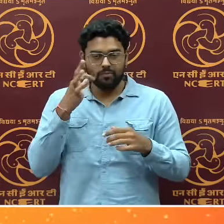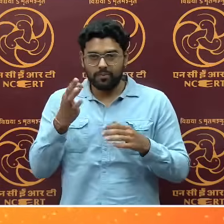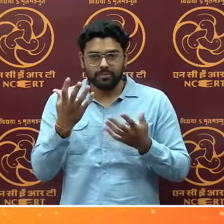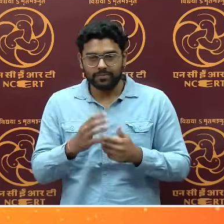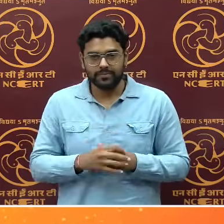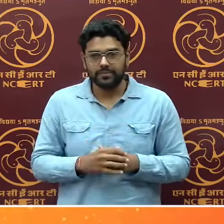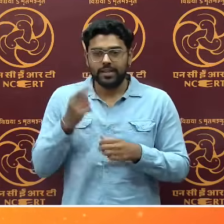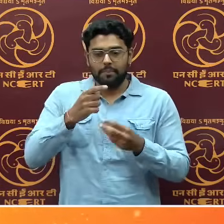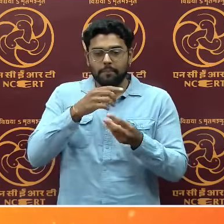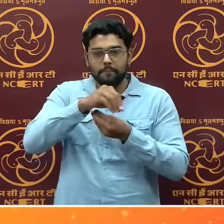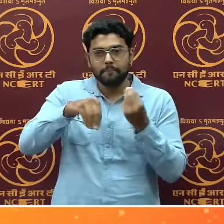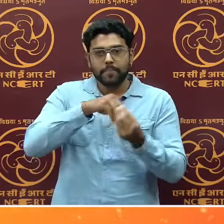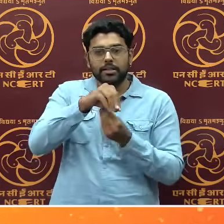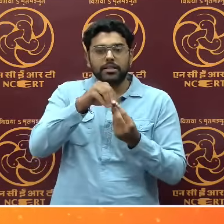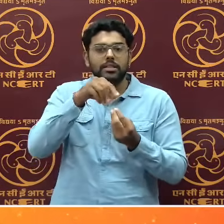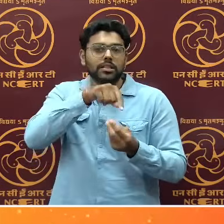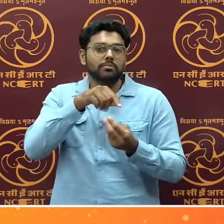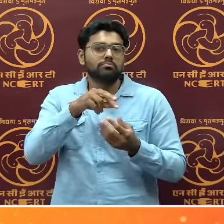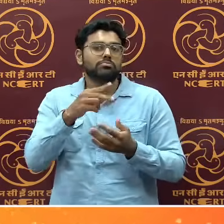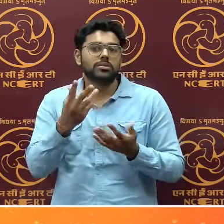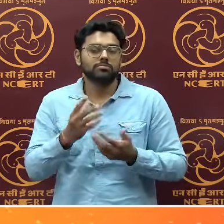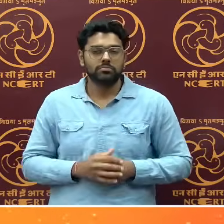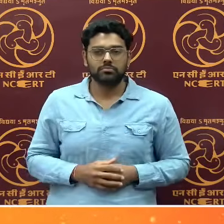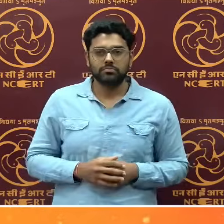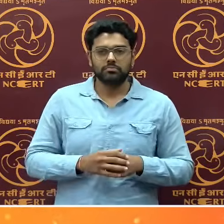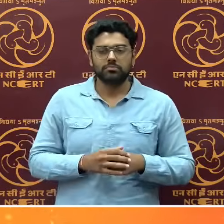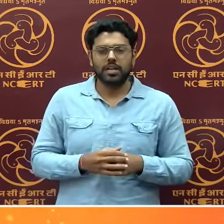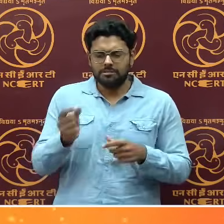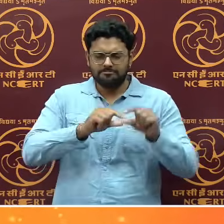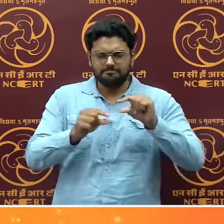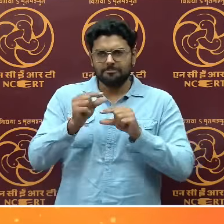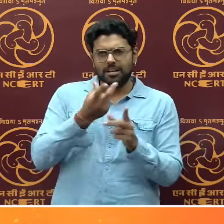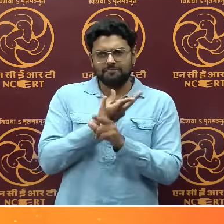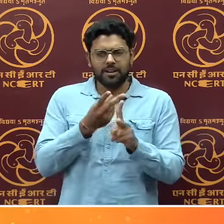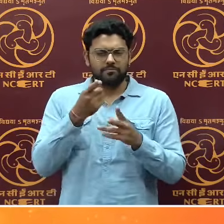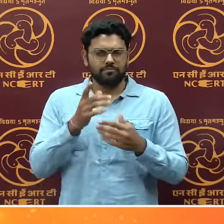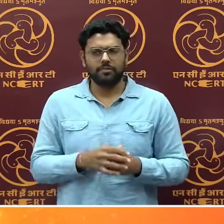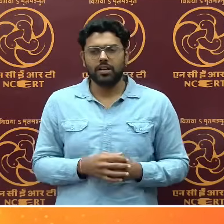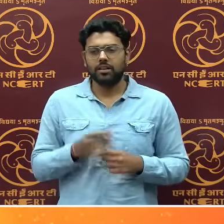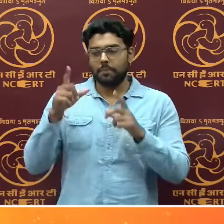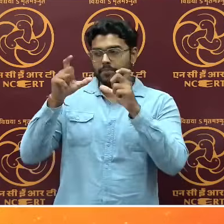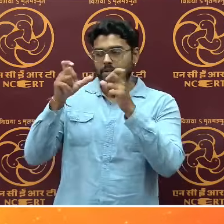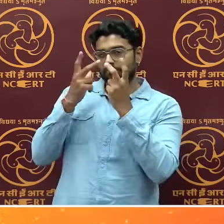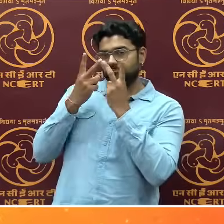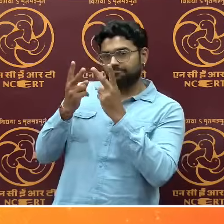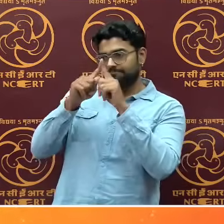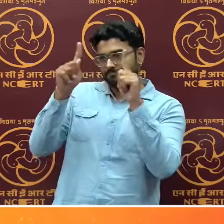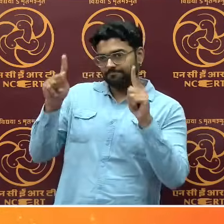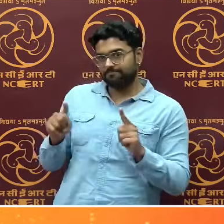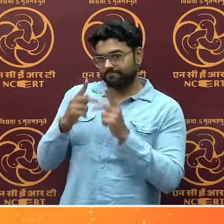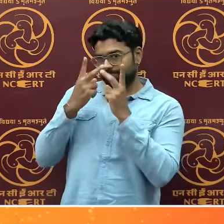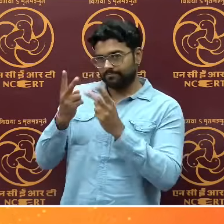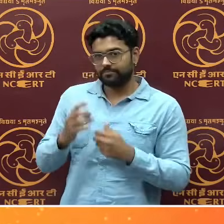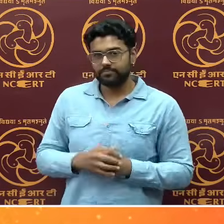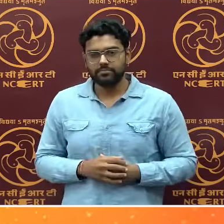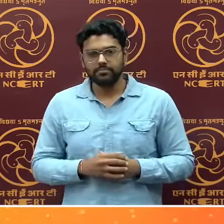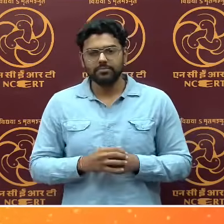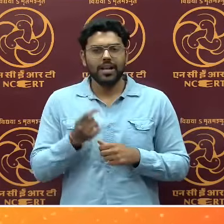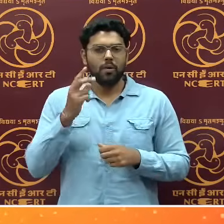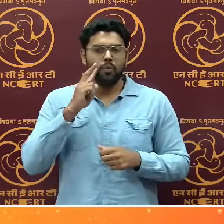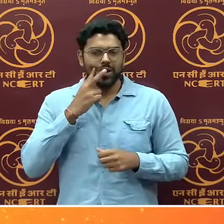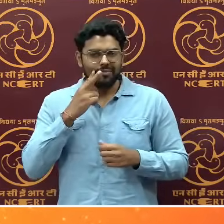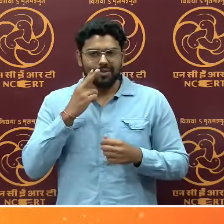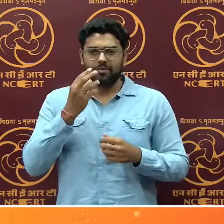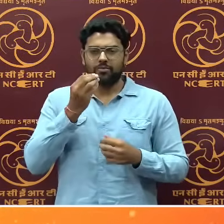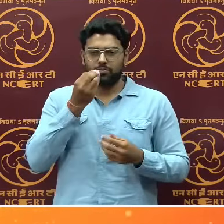what mixtures are, right? So there are certain pictures on the screen. If you can see, there's a say vegetable